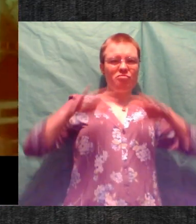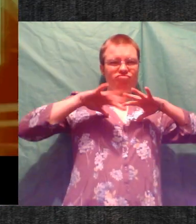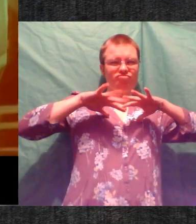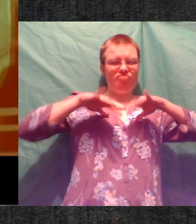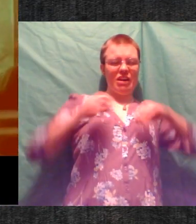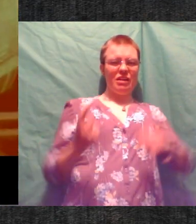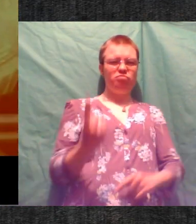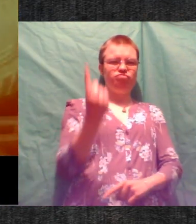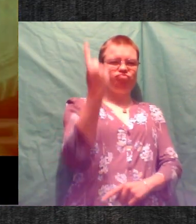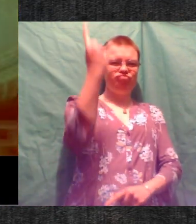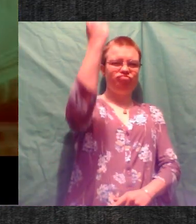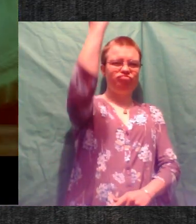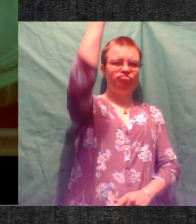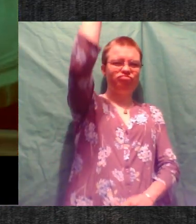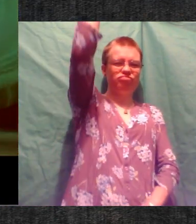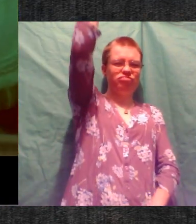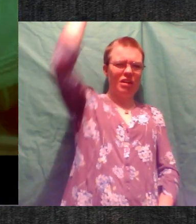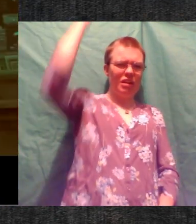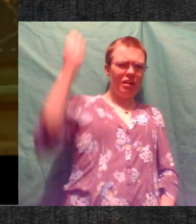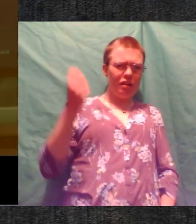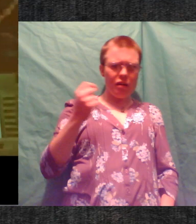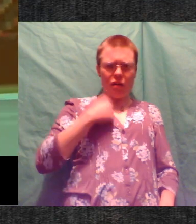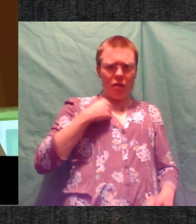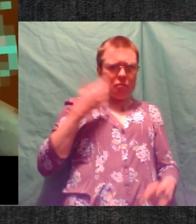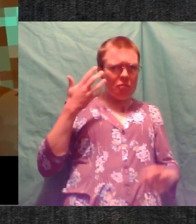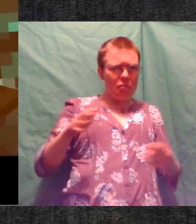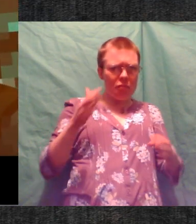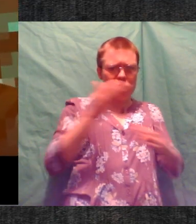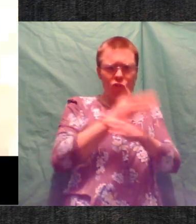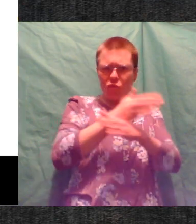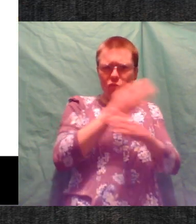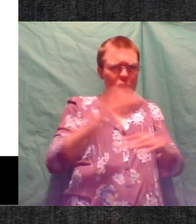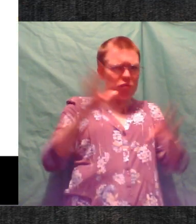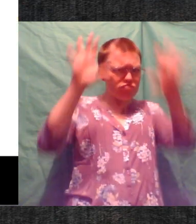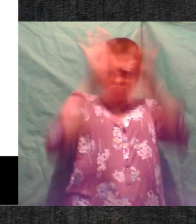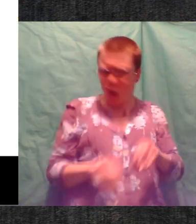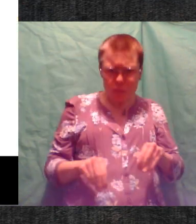Ready for launch. I deactivated it.